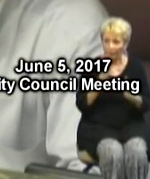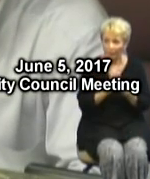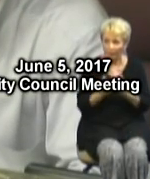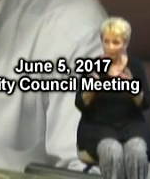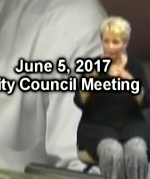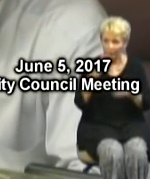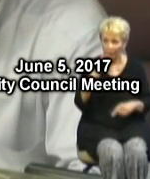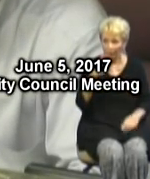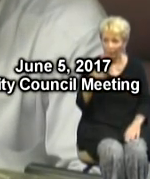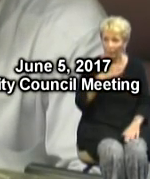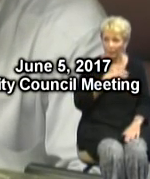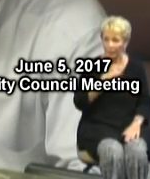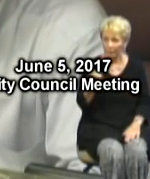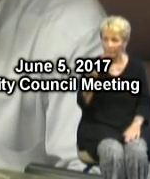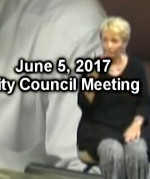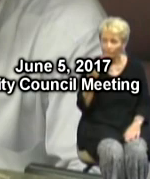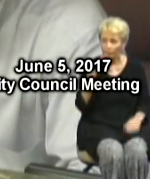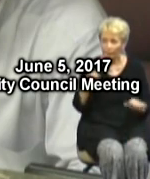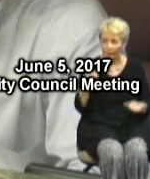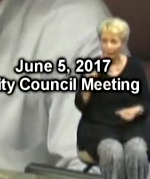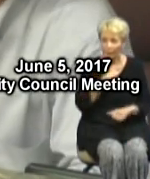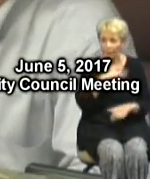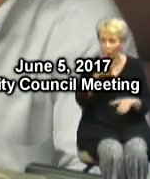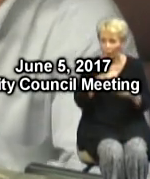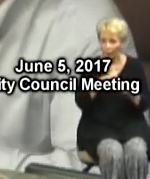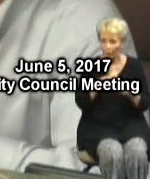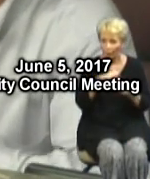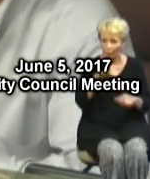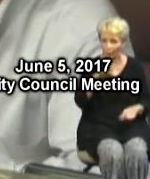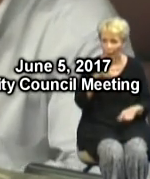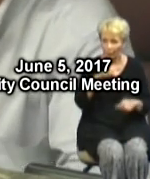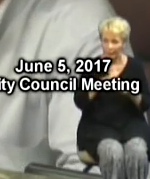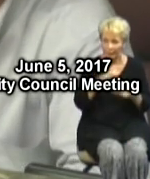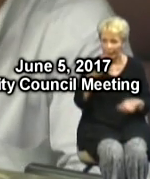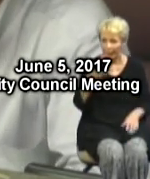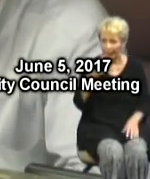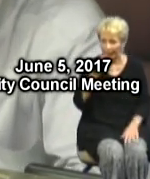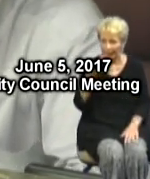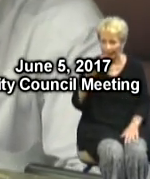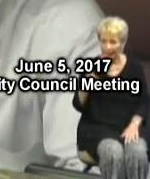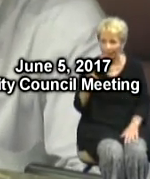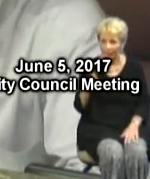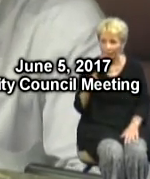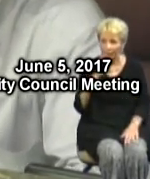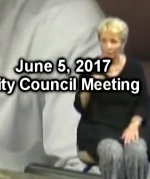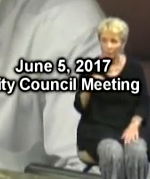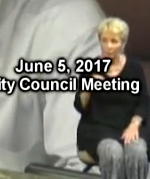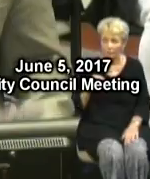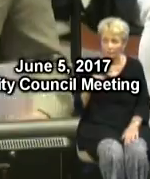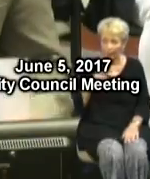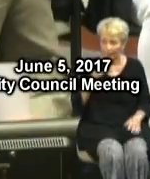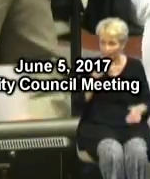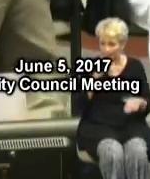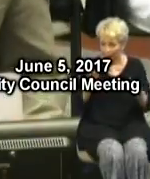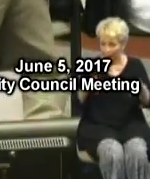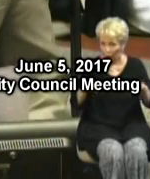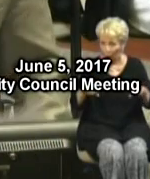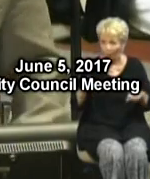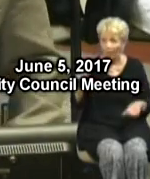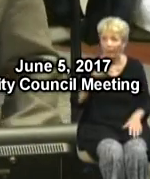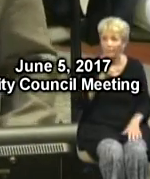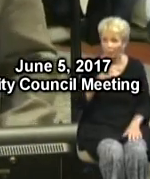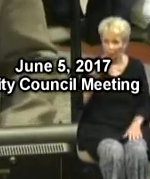too, please. Can we incorporate trails in the high-intensity district? That is feasible and doable, correct?